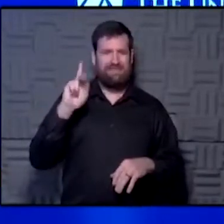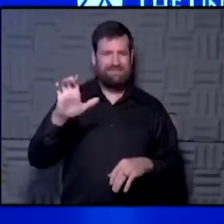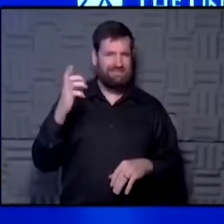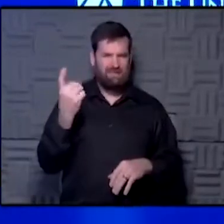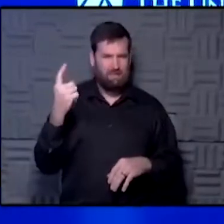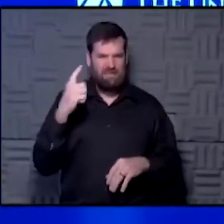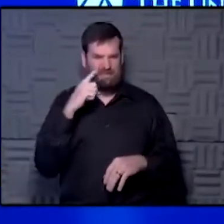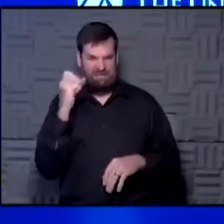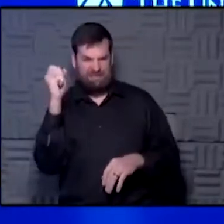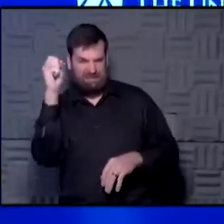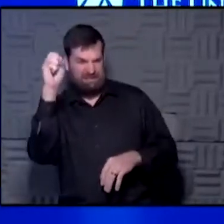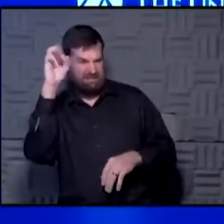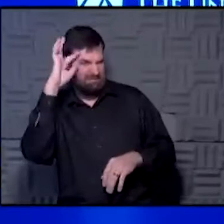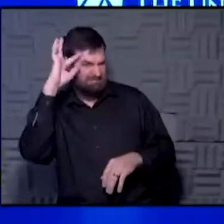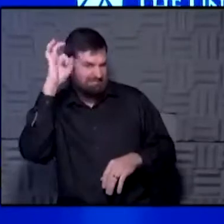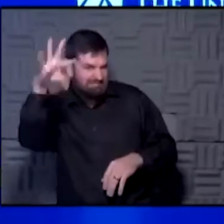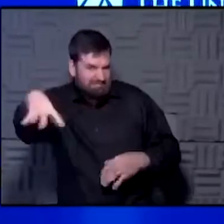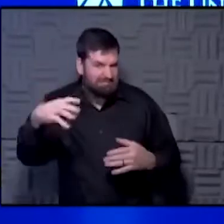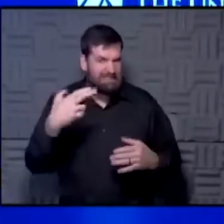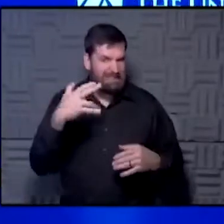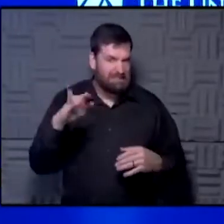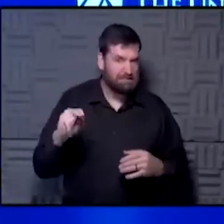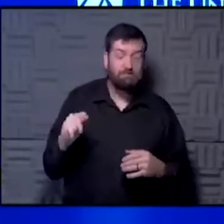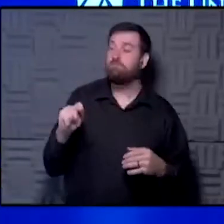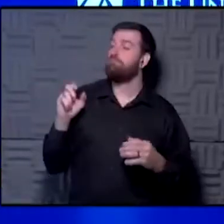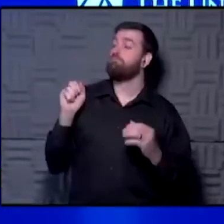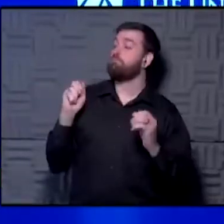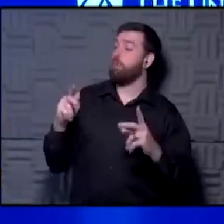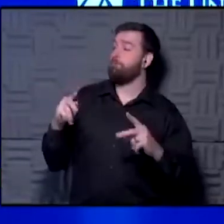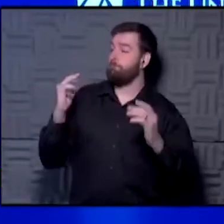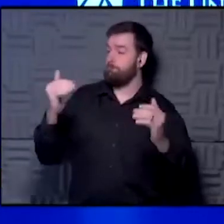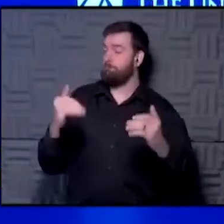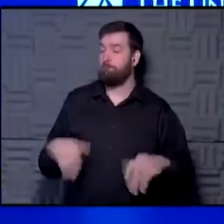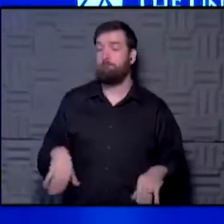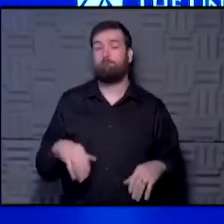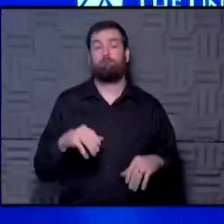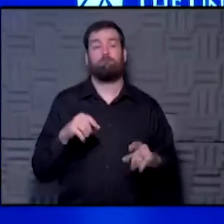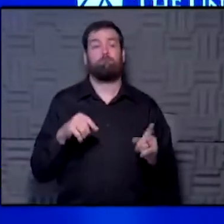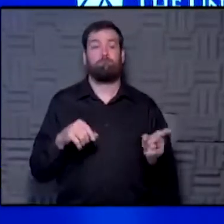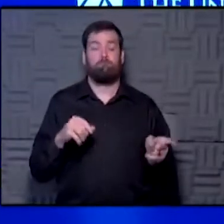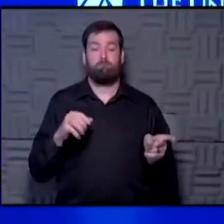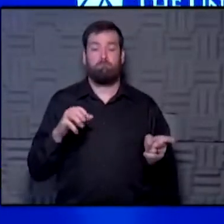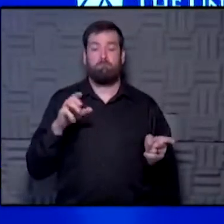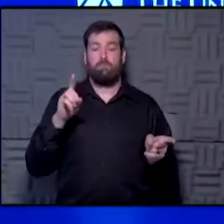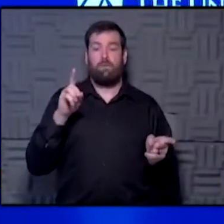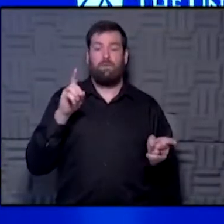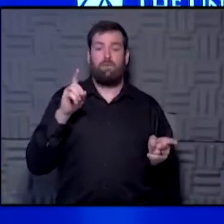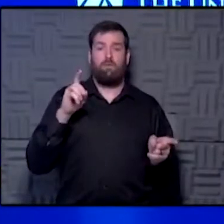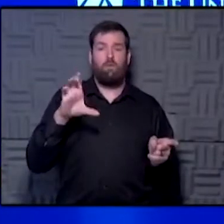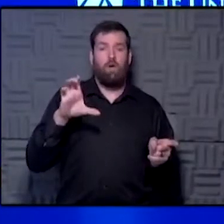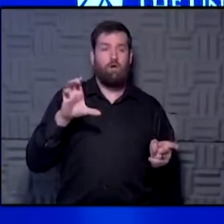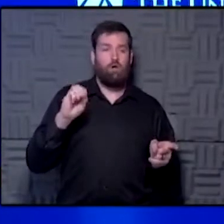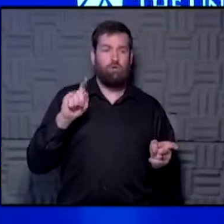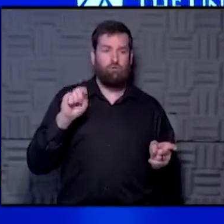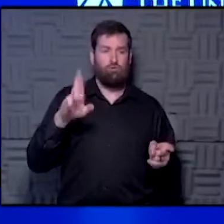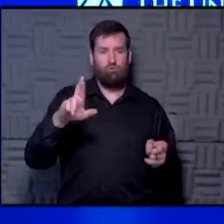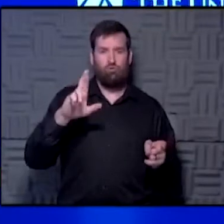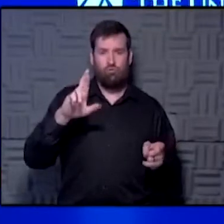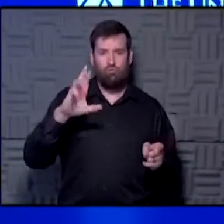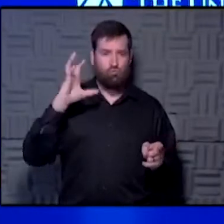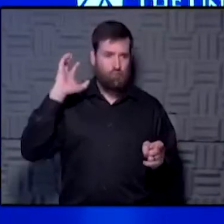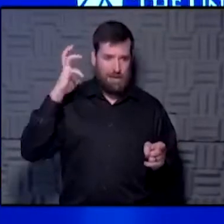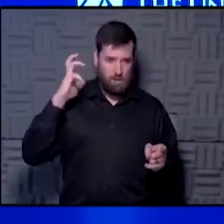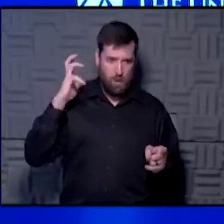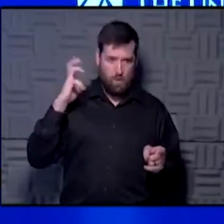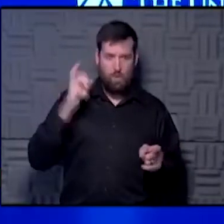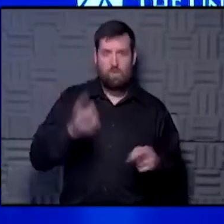That's a hint. All right, Bob, let's go to the next question. All right. A viewer wants to know, on Doctor Radio, they said a study